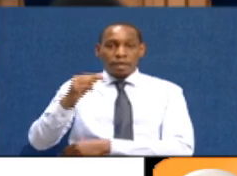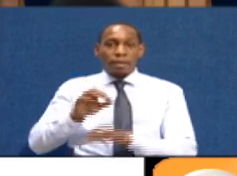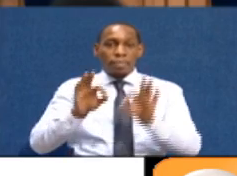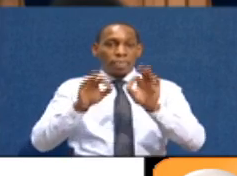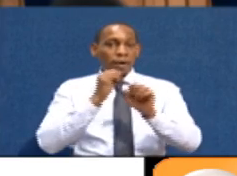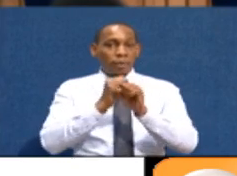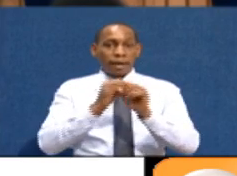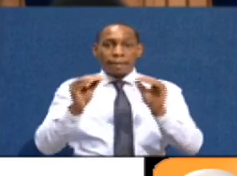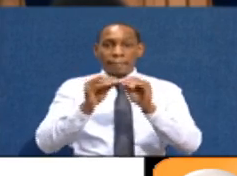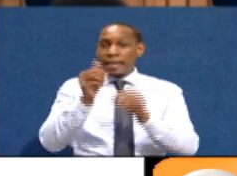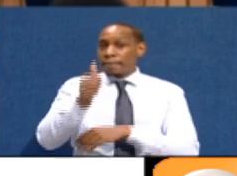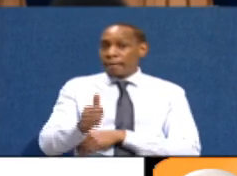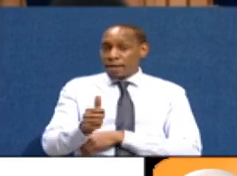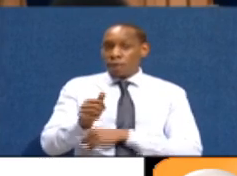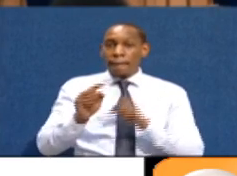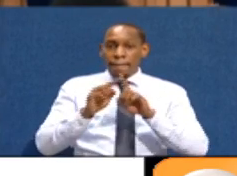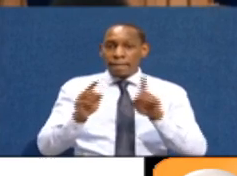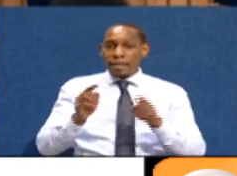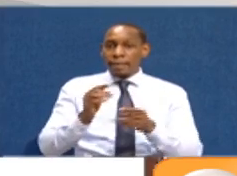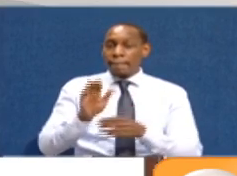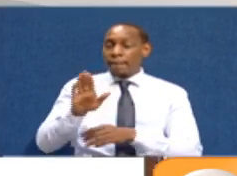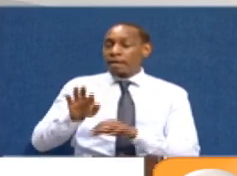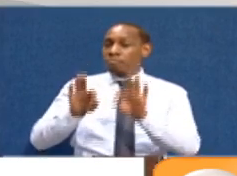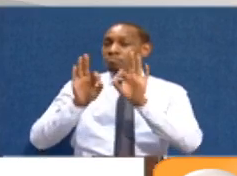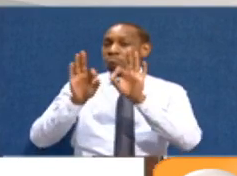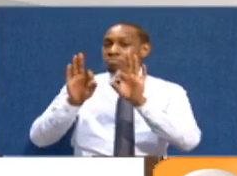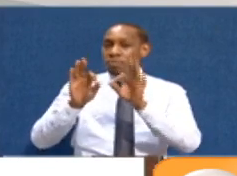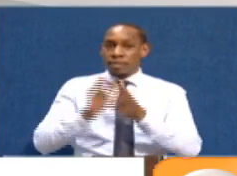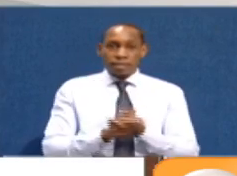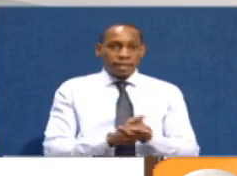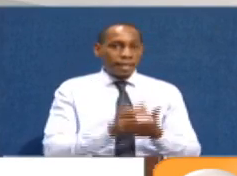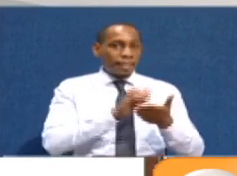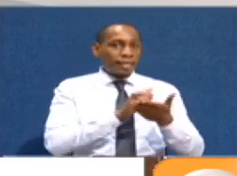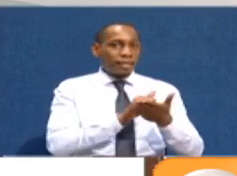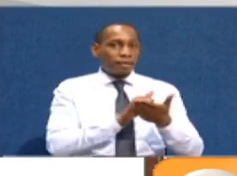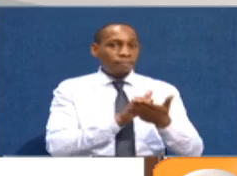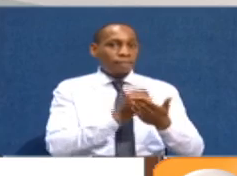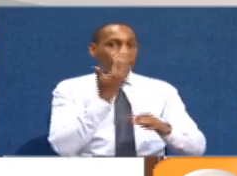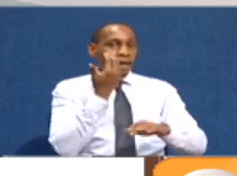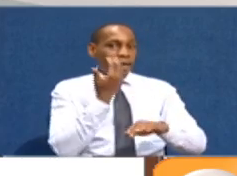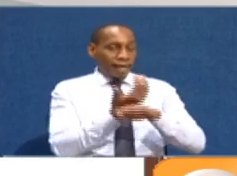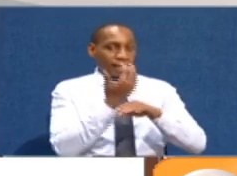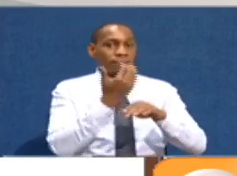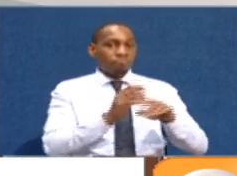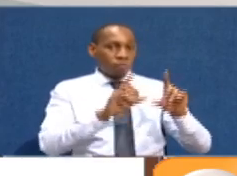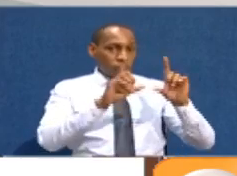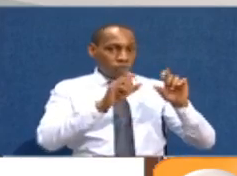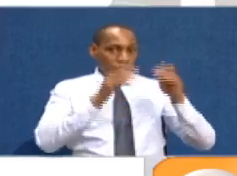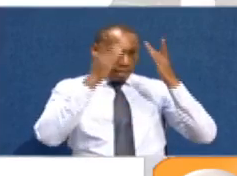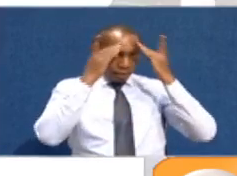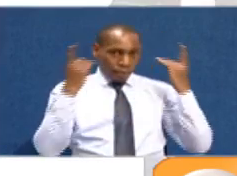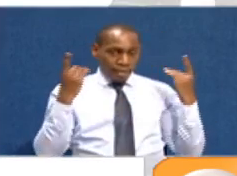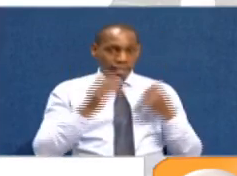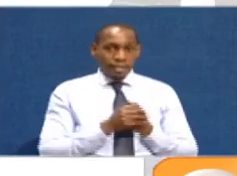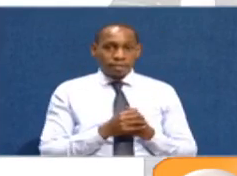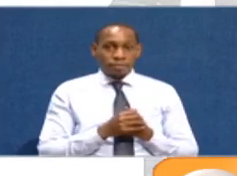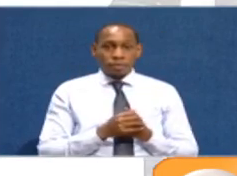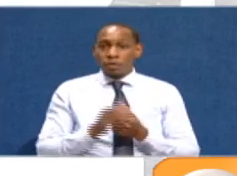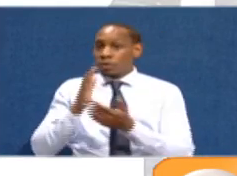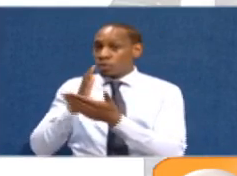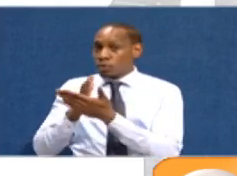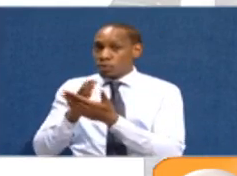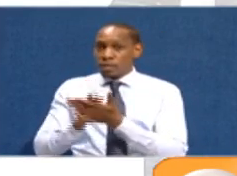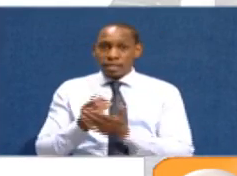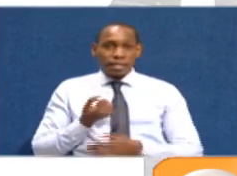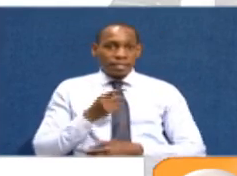I never met him my entire life, but he was amazing. It was the most difficult part of our wedding. Picking the photographer. Is that right?